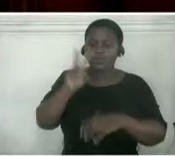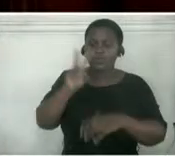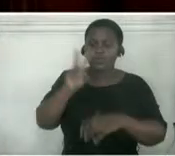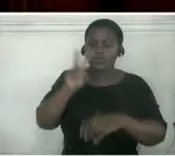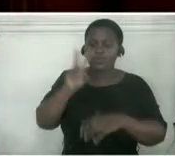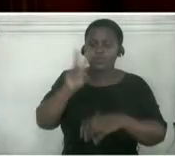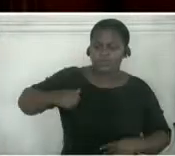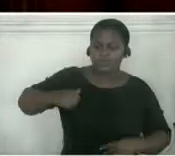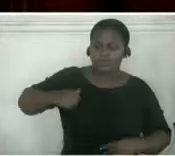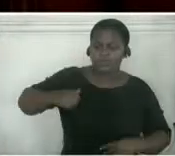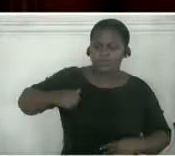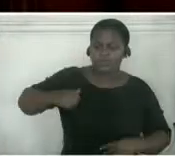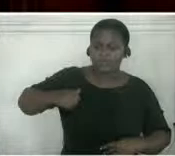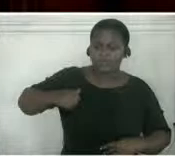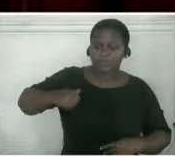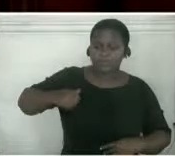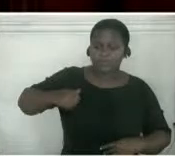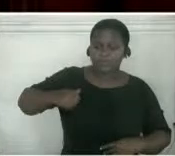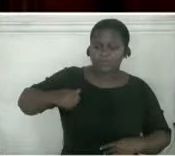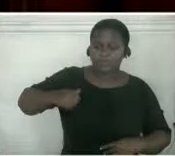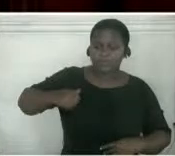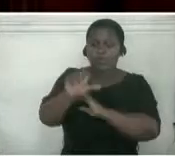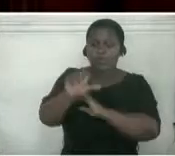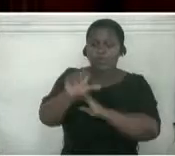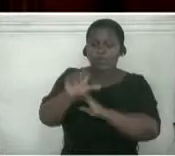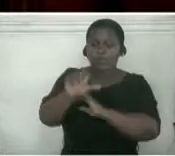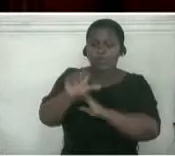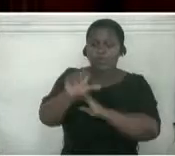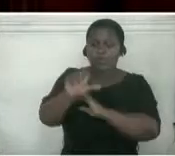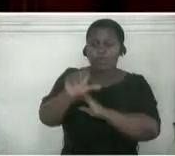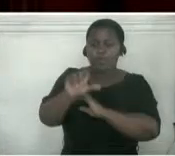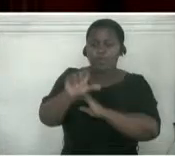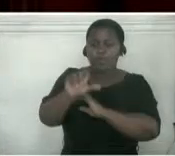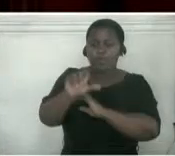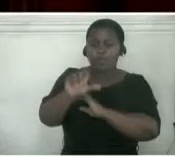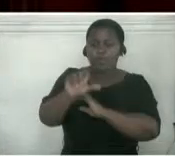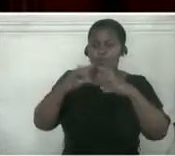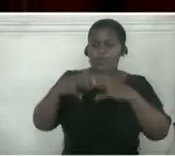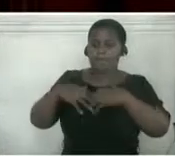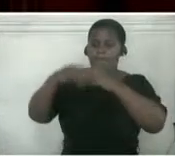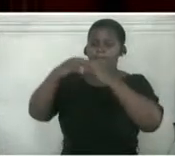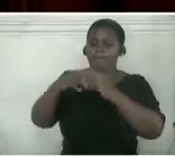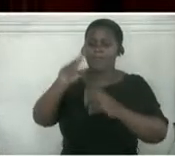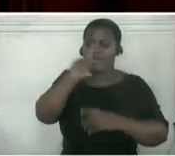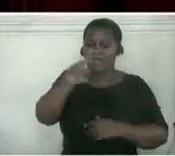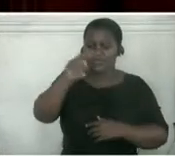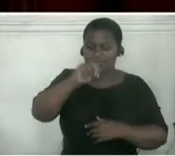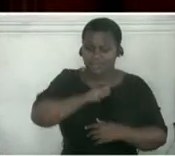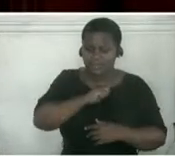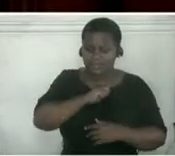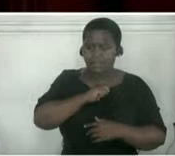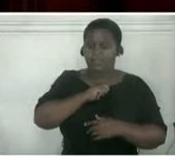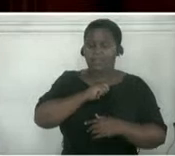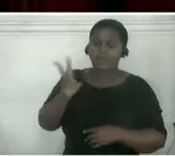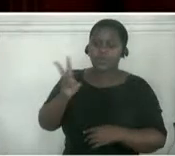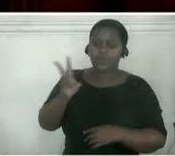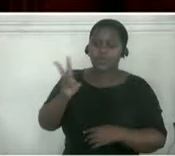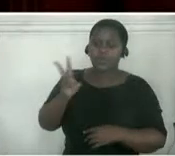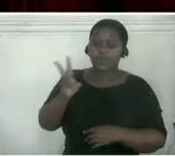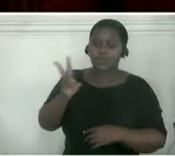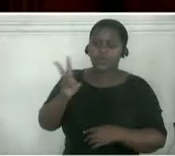municipalities and all wards as the province, we developed a KwaZulu-Natal comprehensive